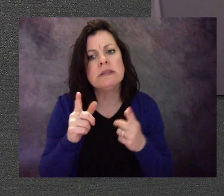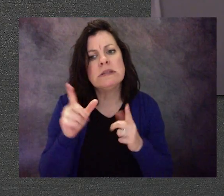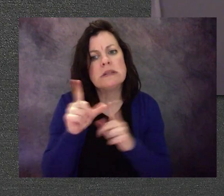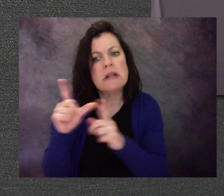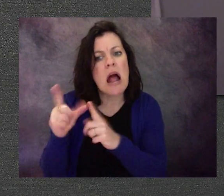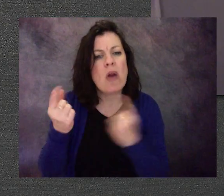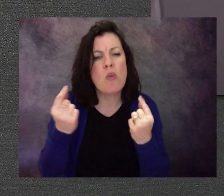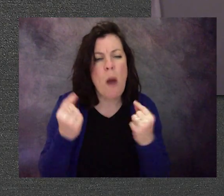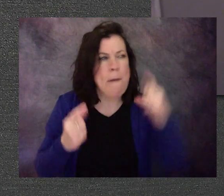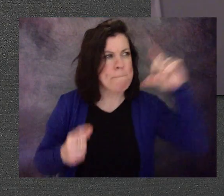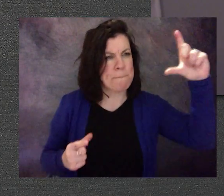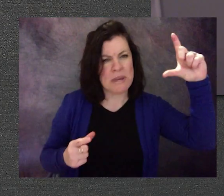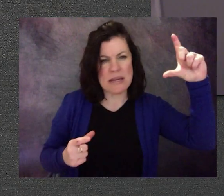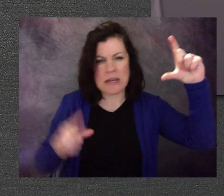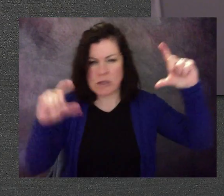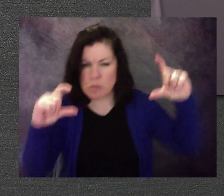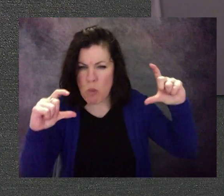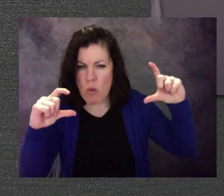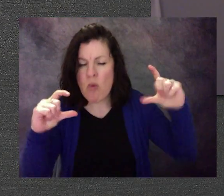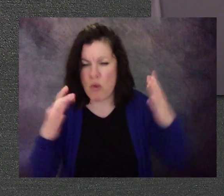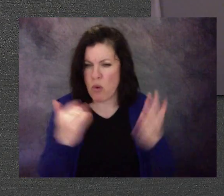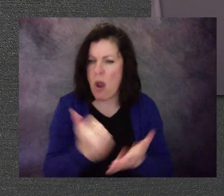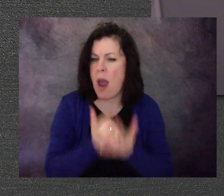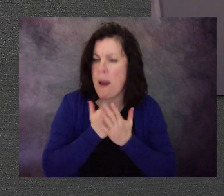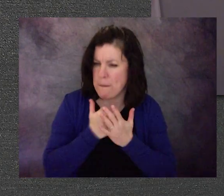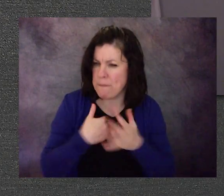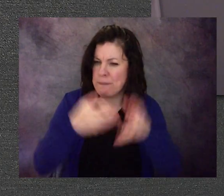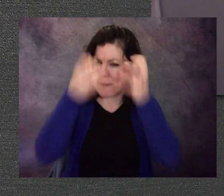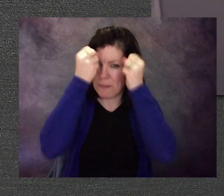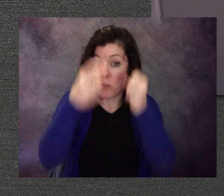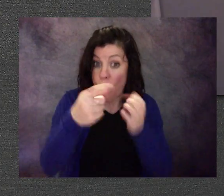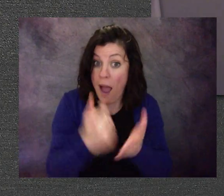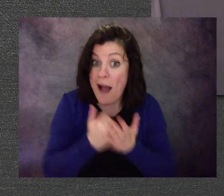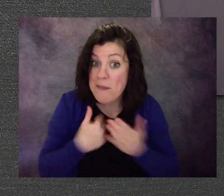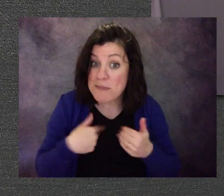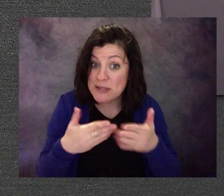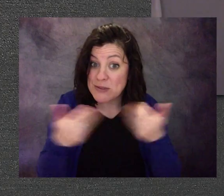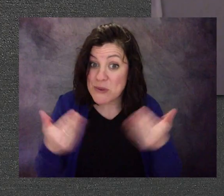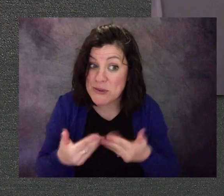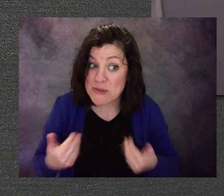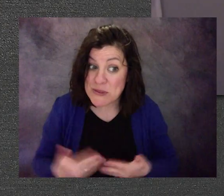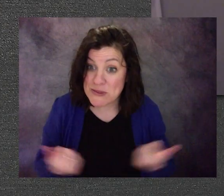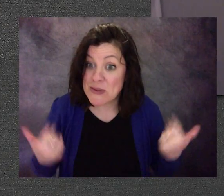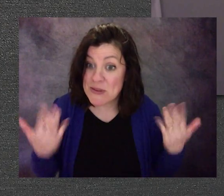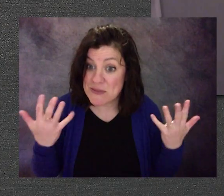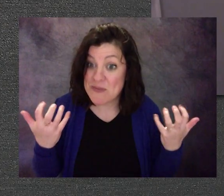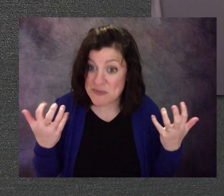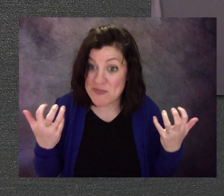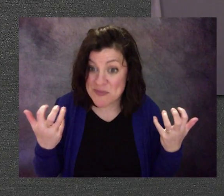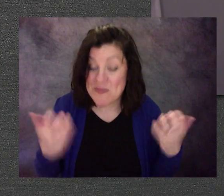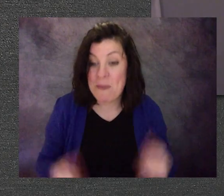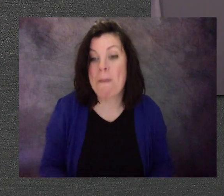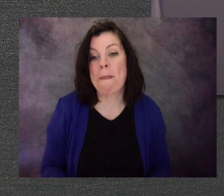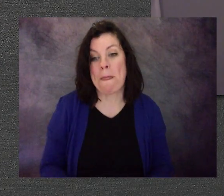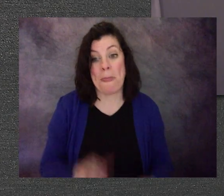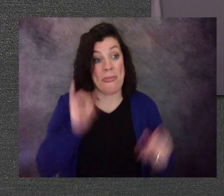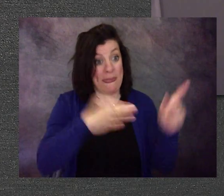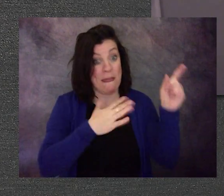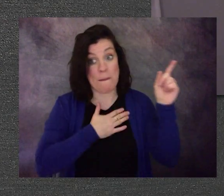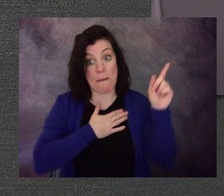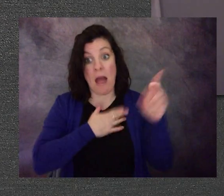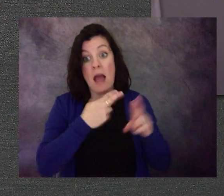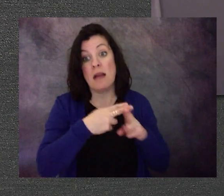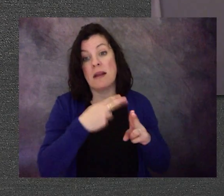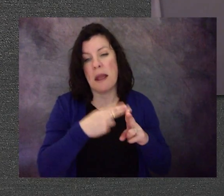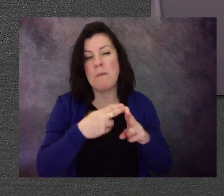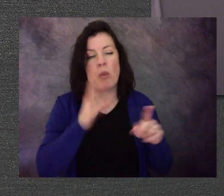that all of you are super duper smart and you are going to be able to help me do that. So we're gonna use all the letters that are in my name, and we're gonna use a few extra